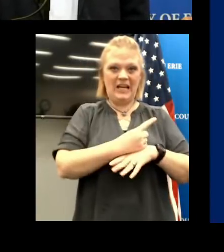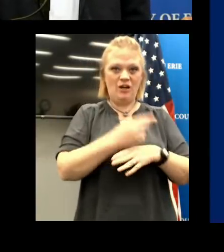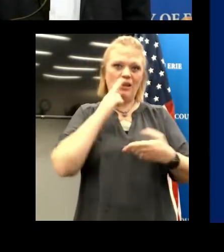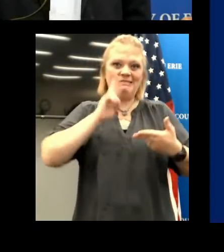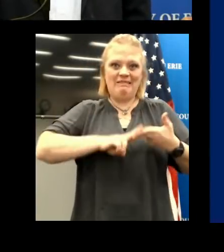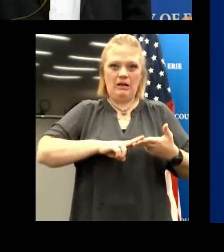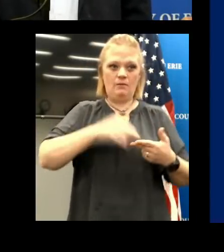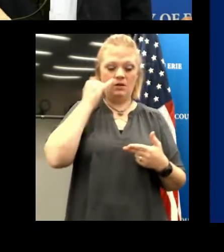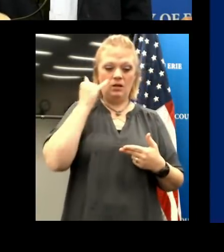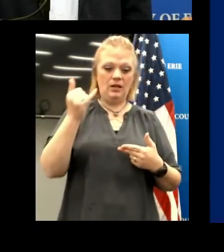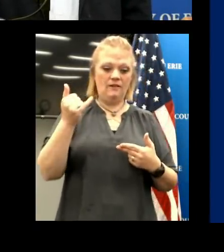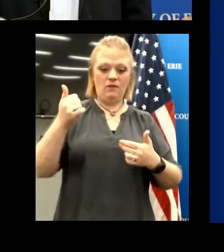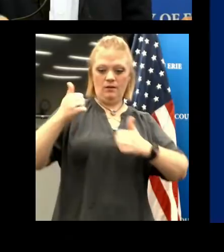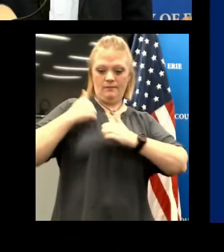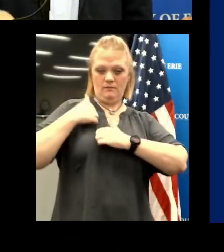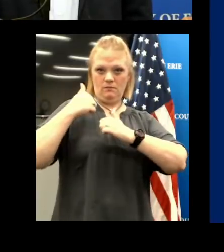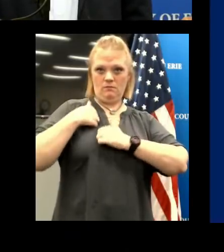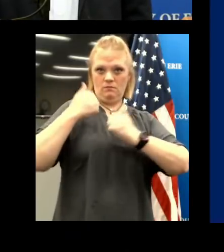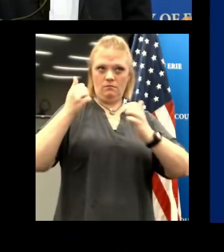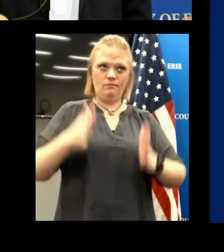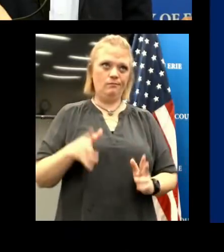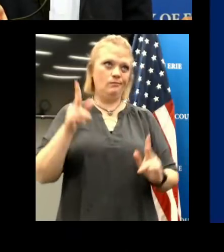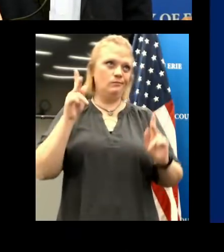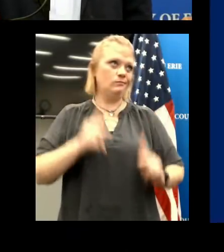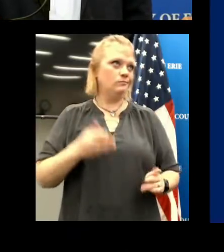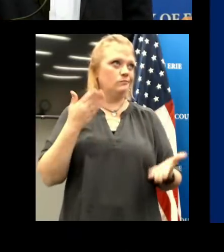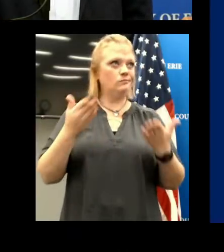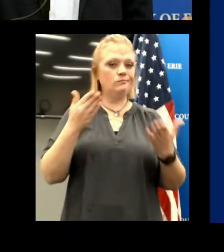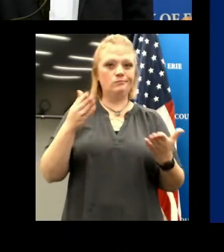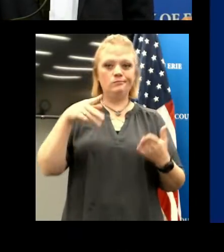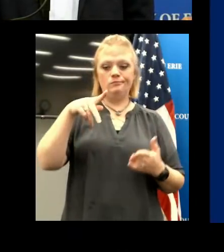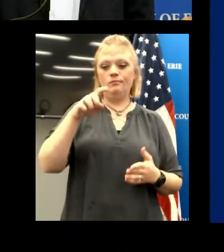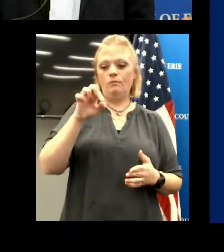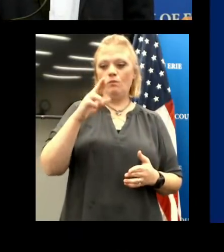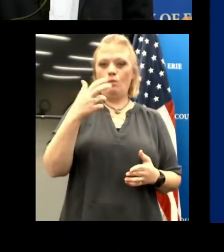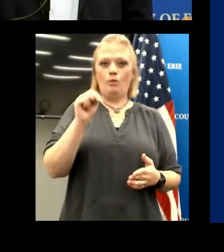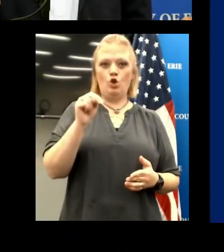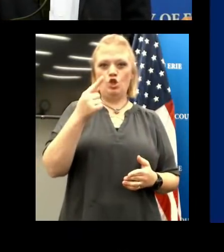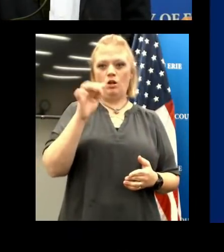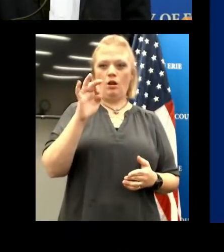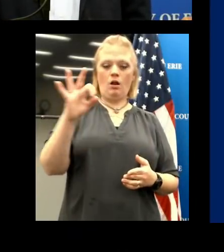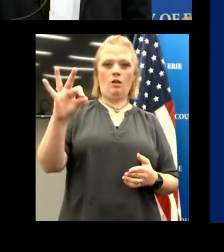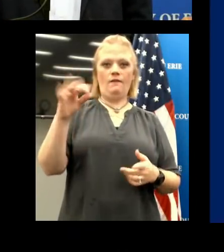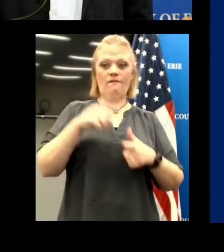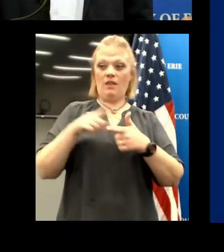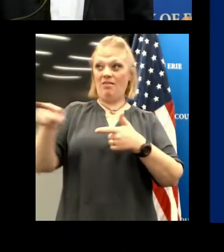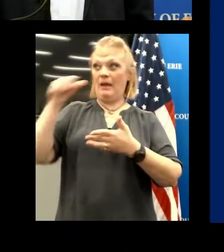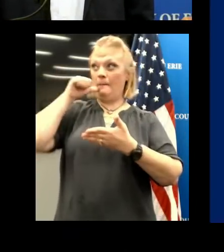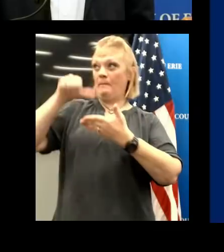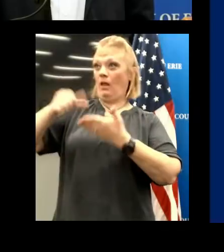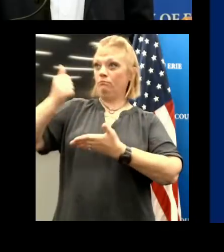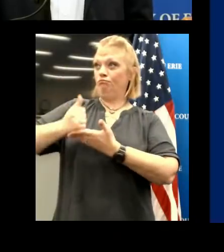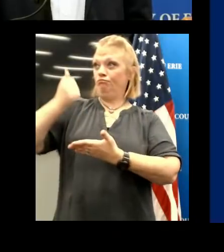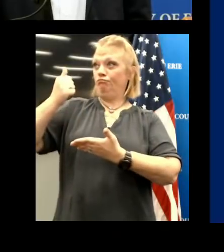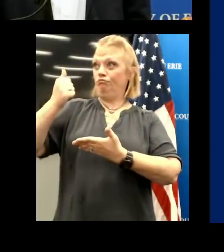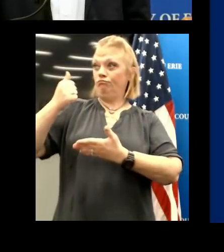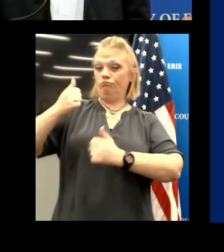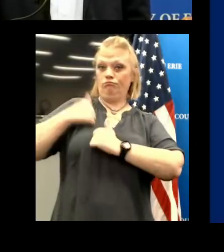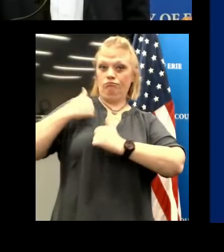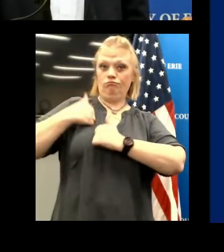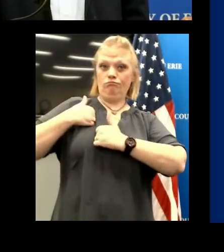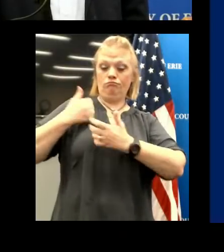or woman who's in, let's say, the Persian Gulf, and they drop it in the mail and it's postmarked with the military